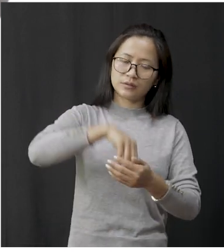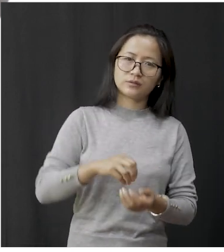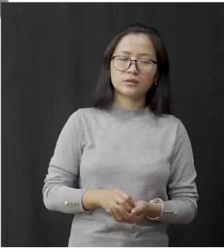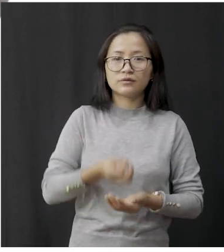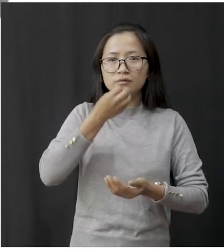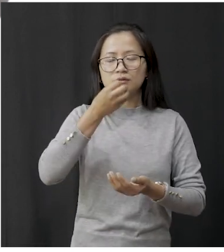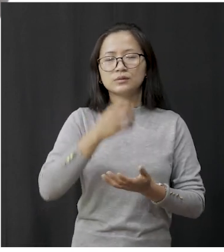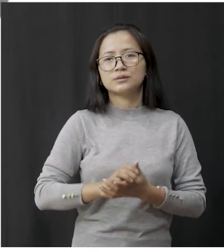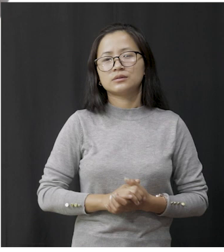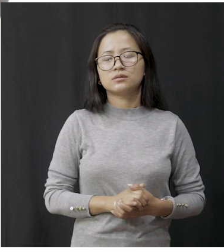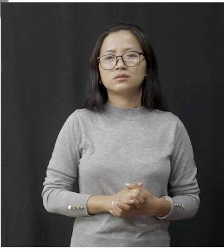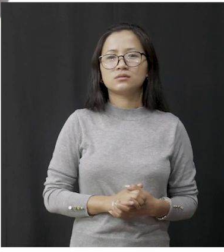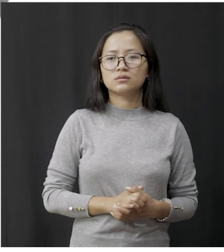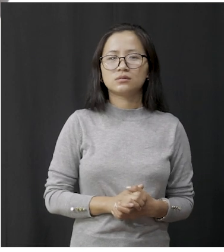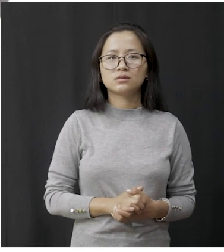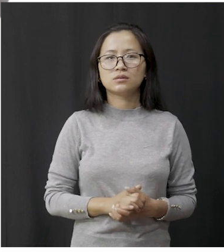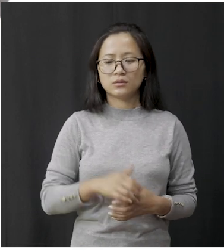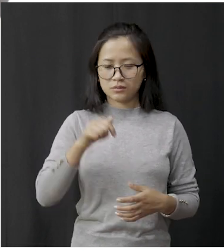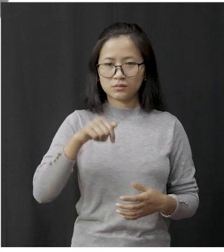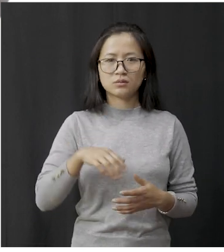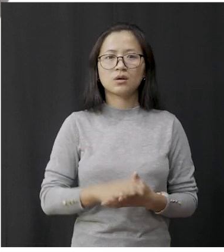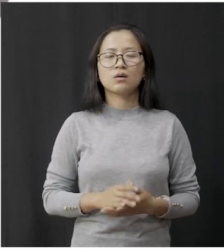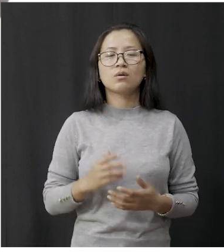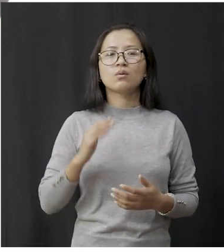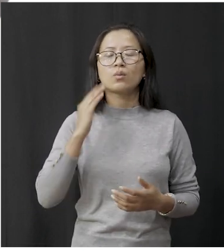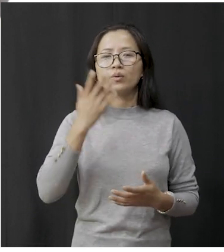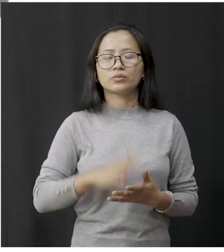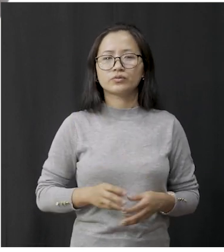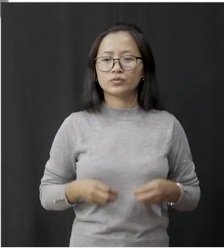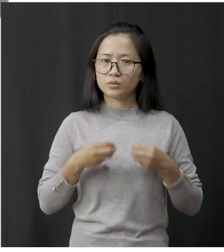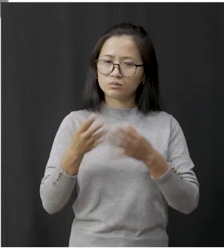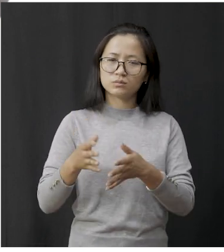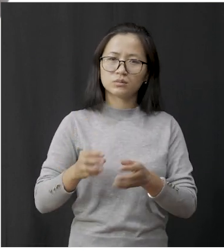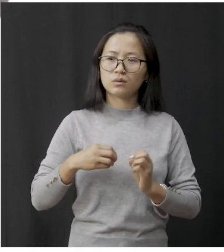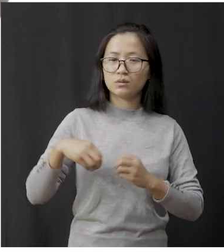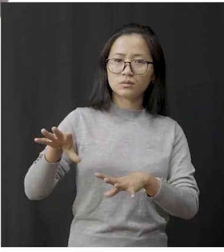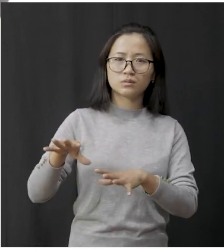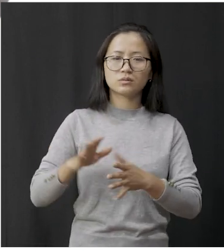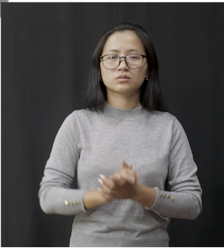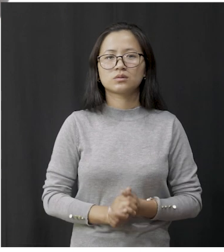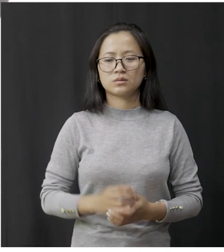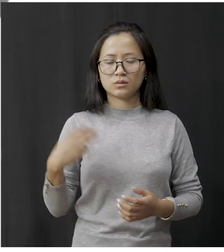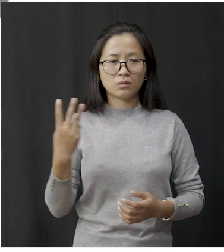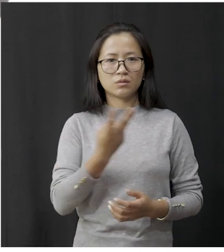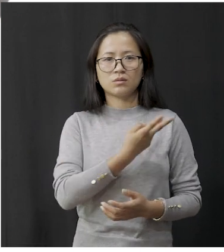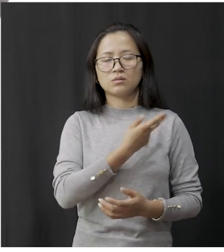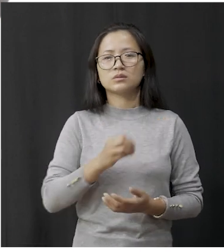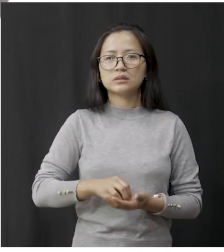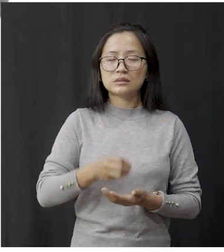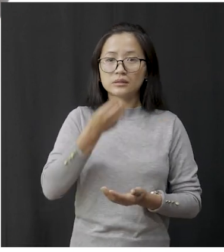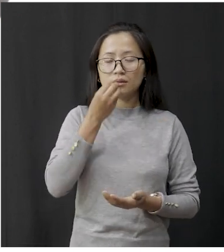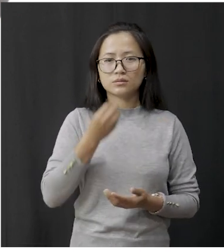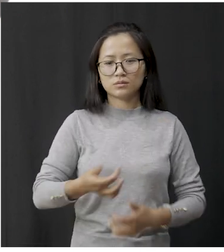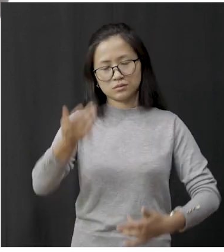the food. And now when we consume that food, students, we will get sick.